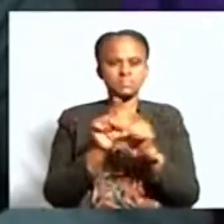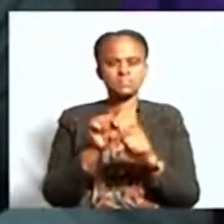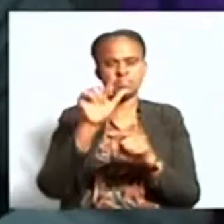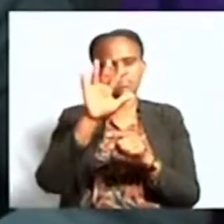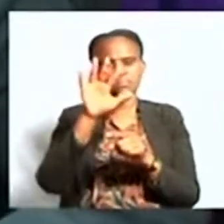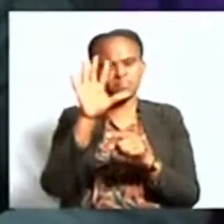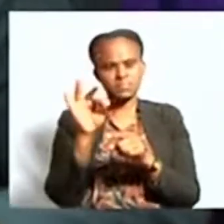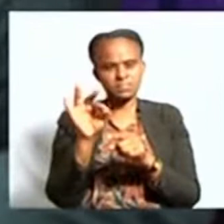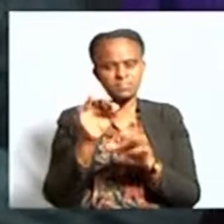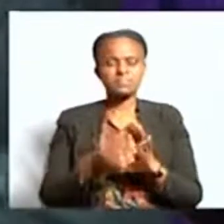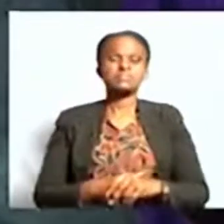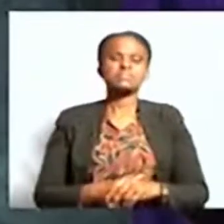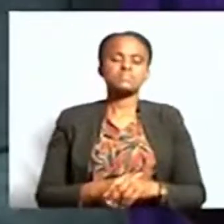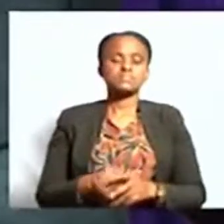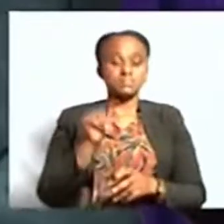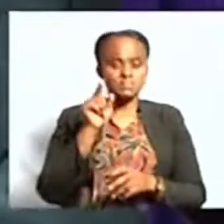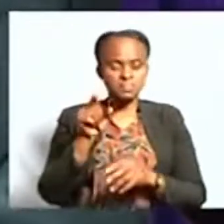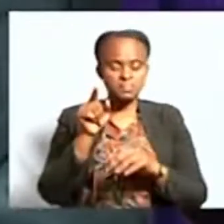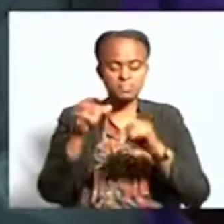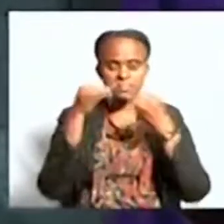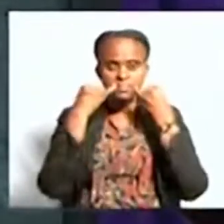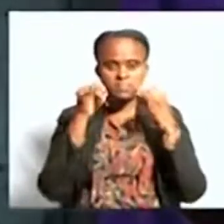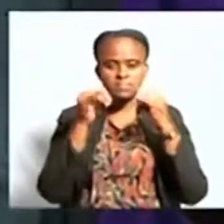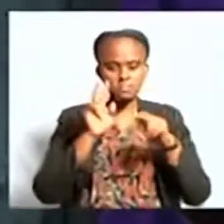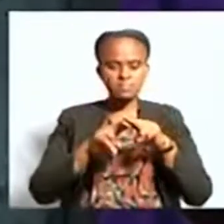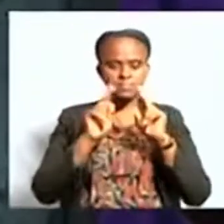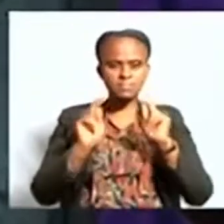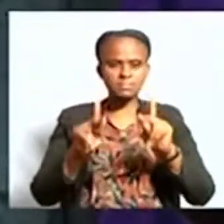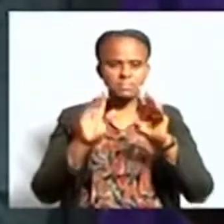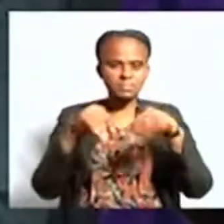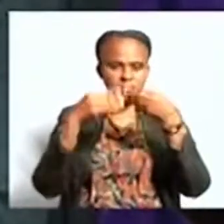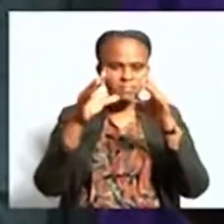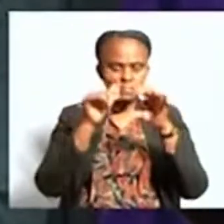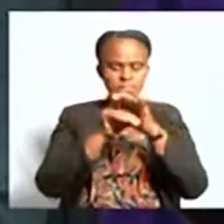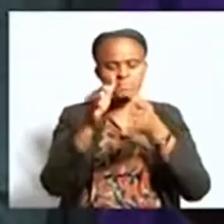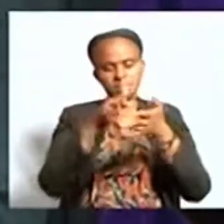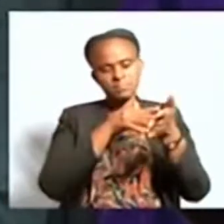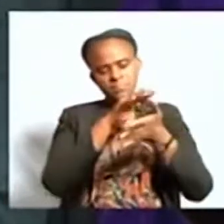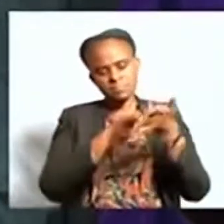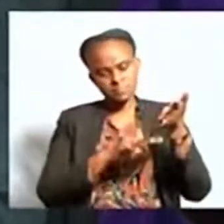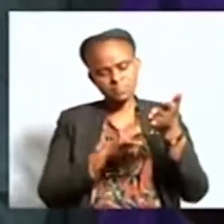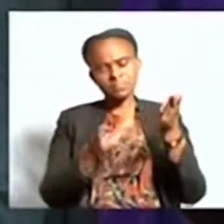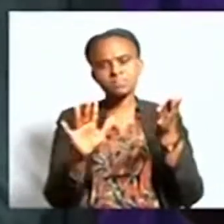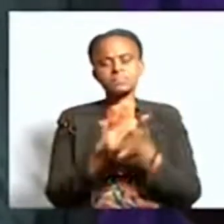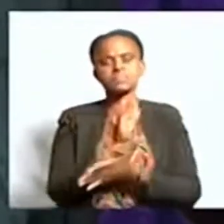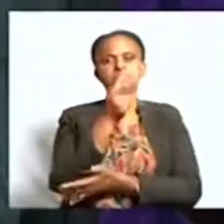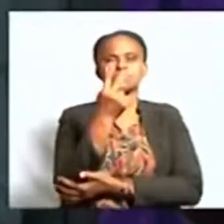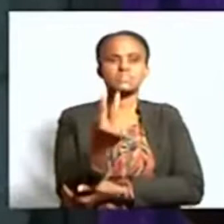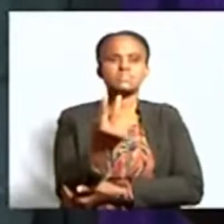72,317,059. That information, Chair, is given in the table on page 2.